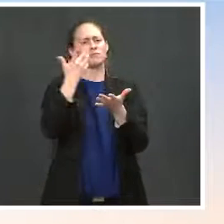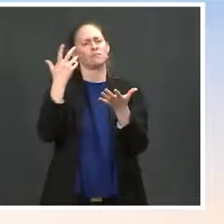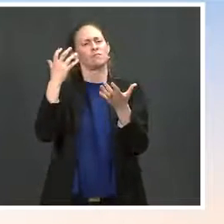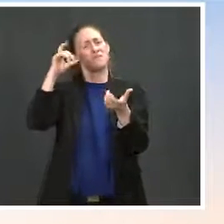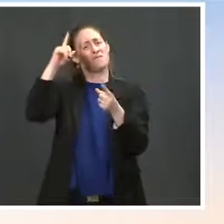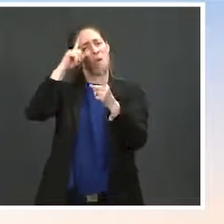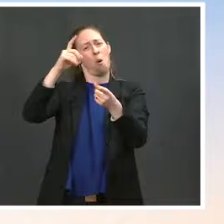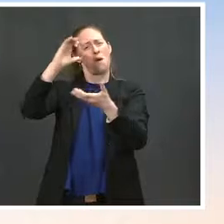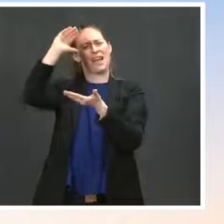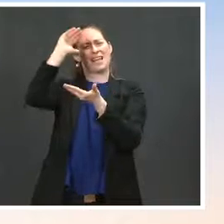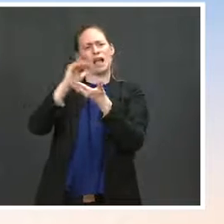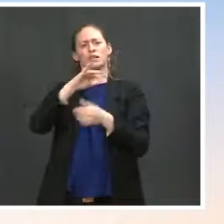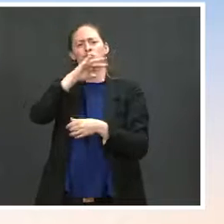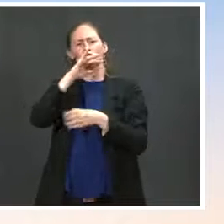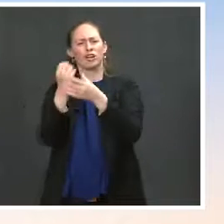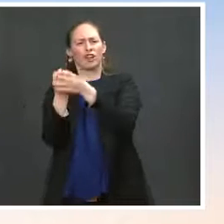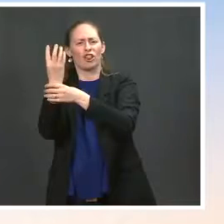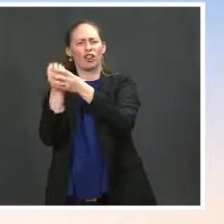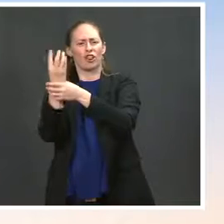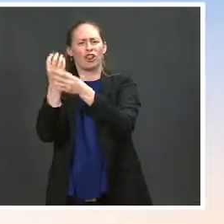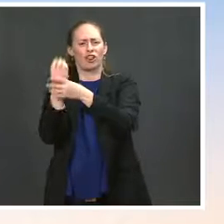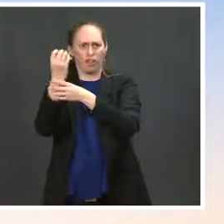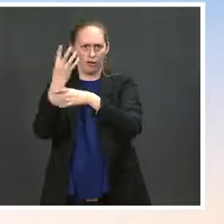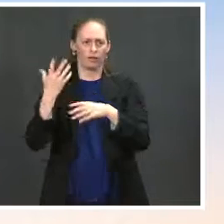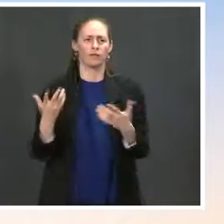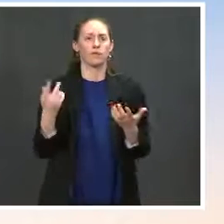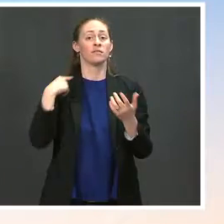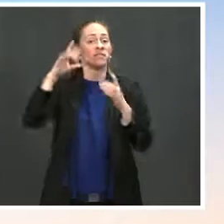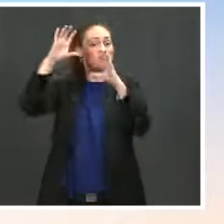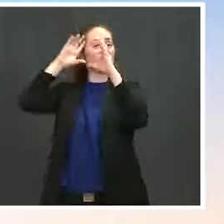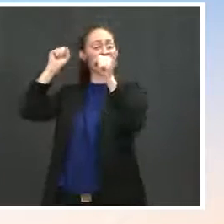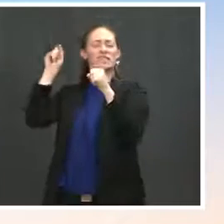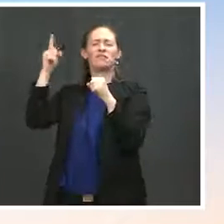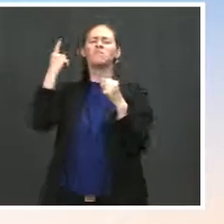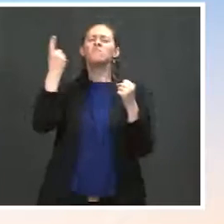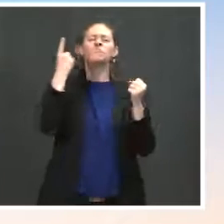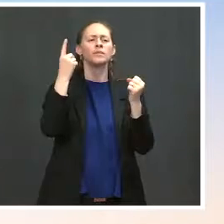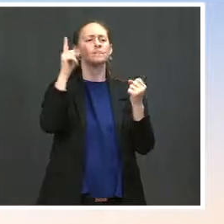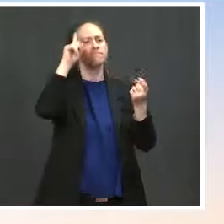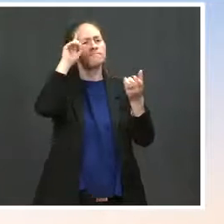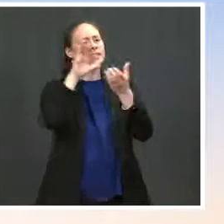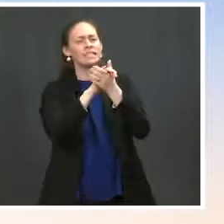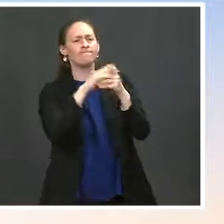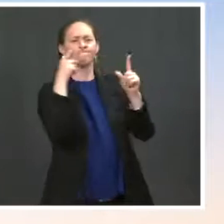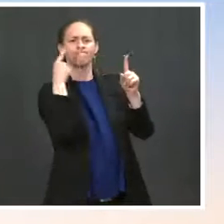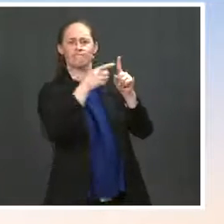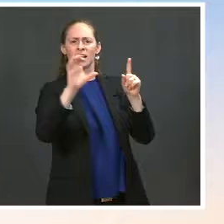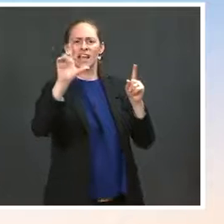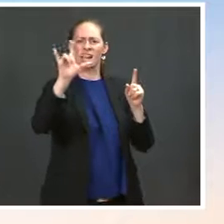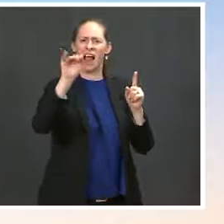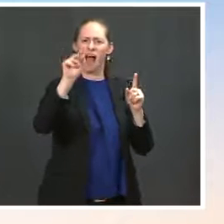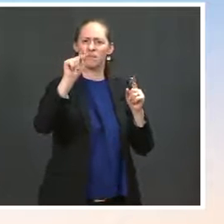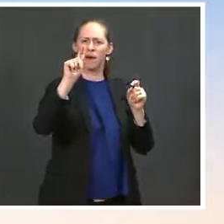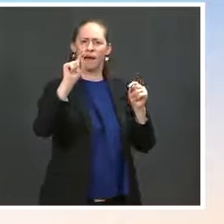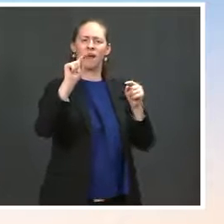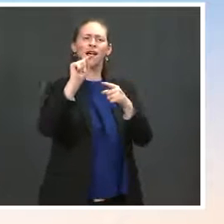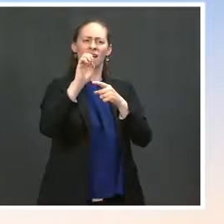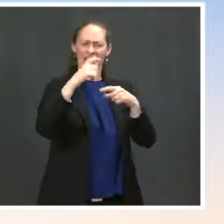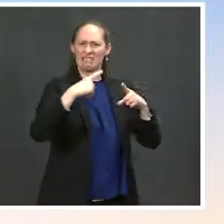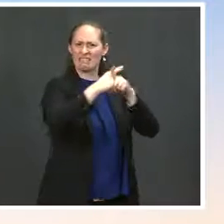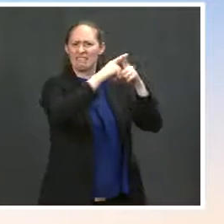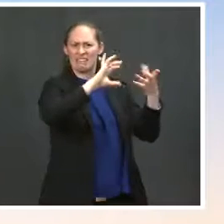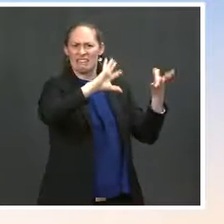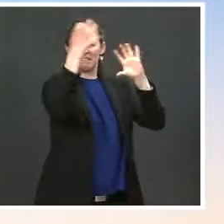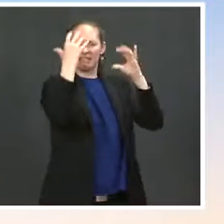has always believed that tackling the climate crisis presents a valuable economic opportunity, and the fact